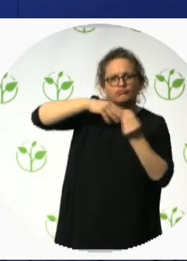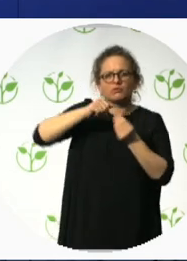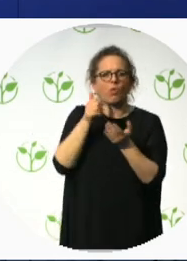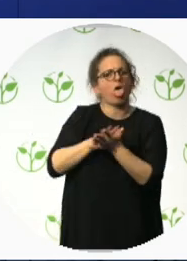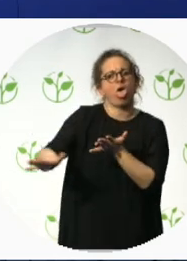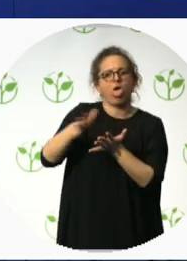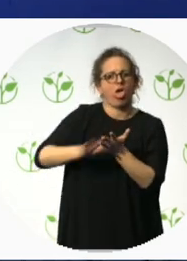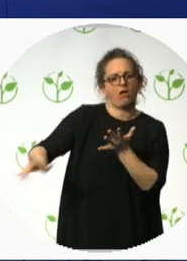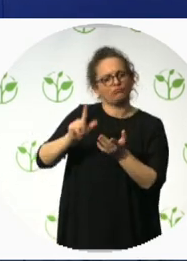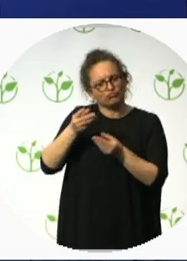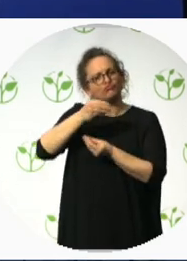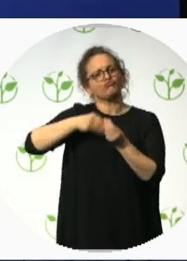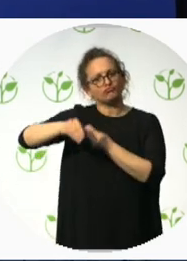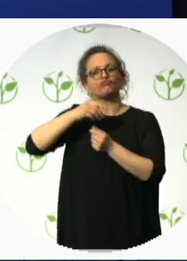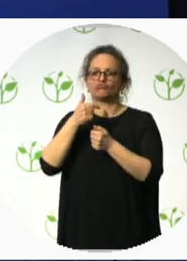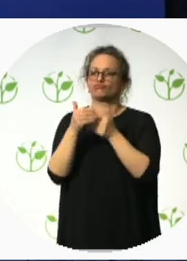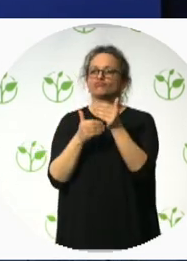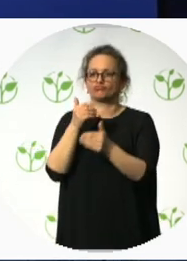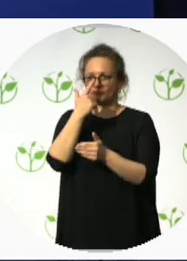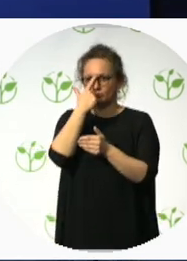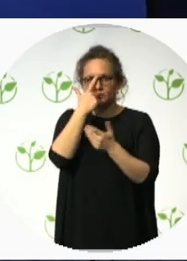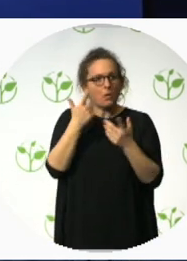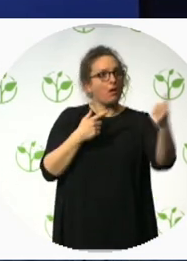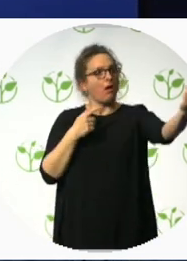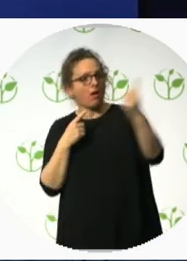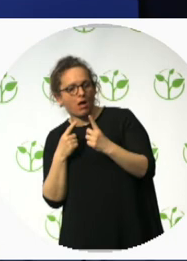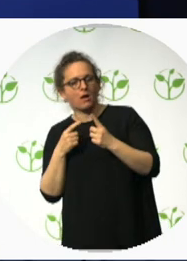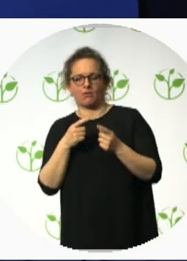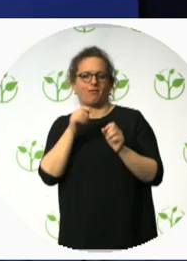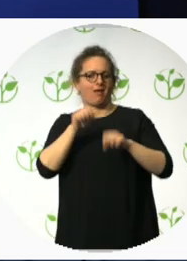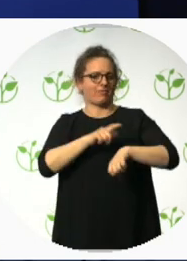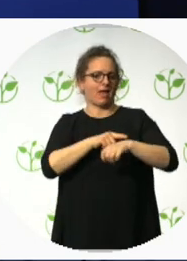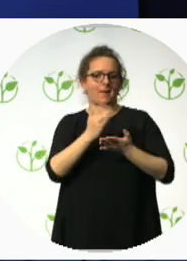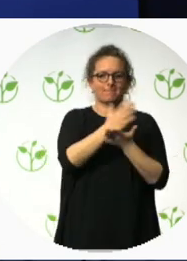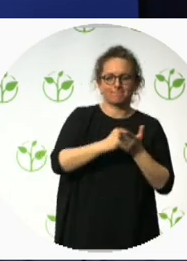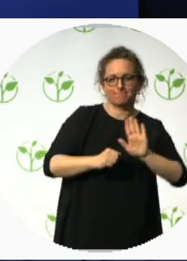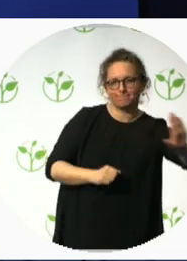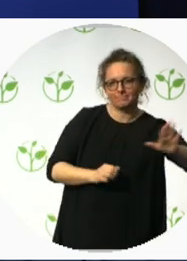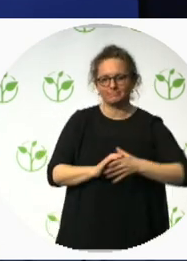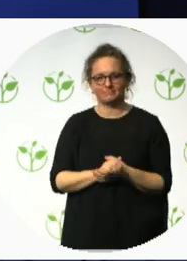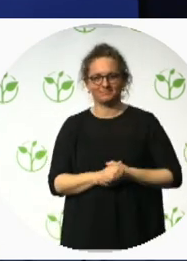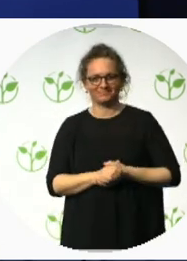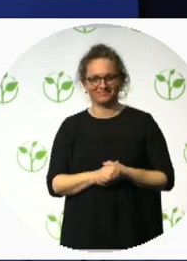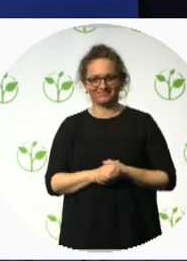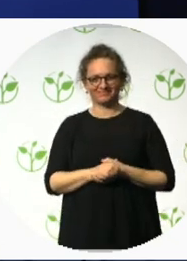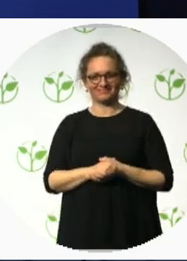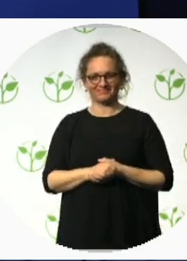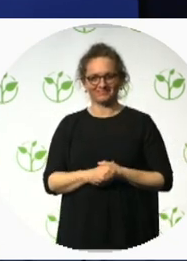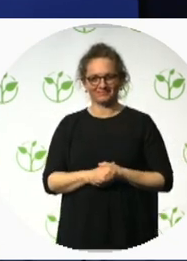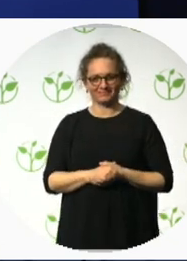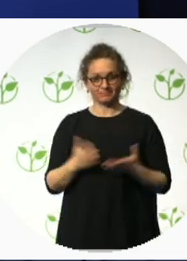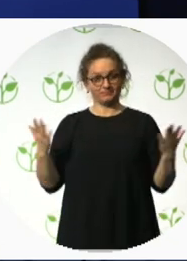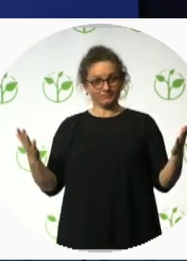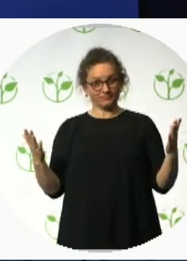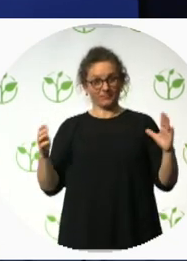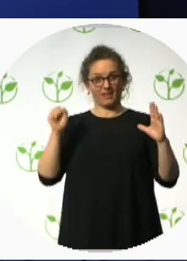Sri Lanka, and now you're doing some work in Myanmar. Two questions. One was, do you only do